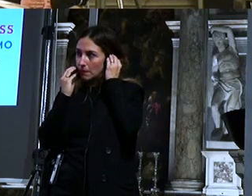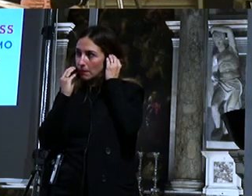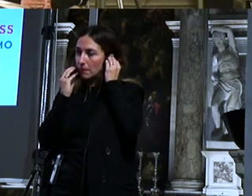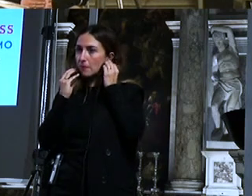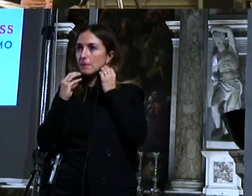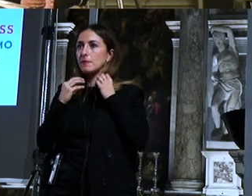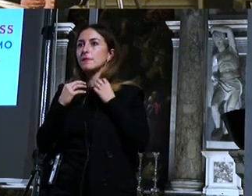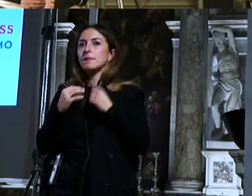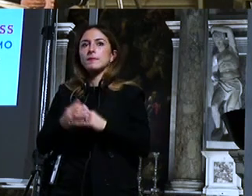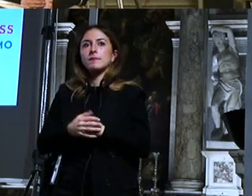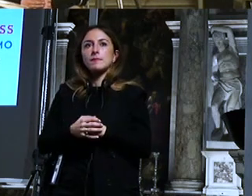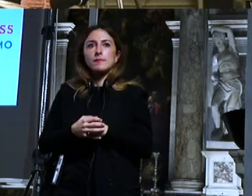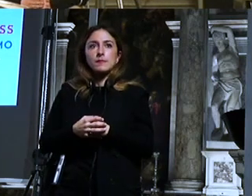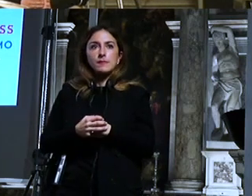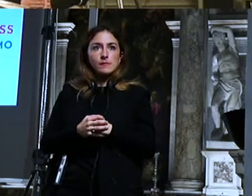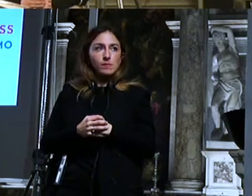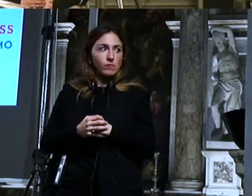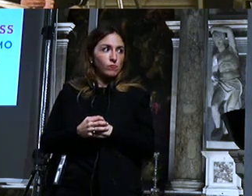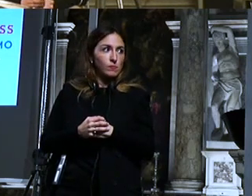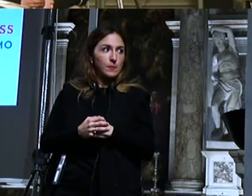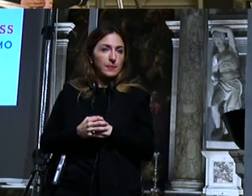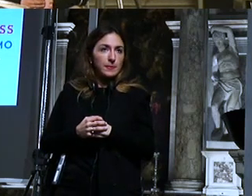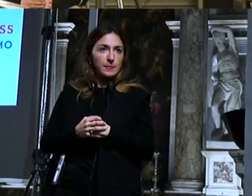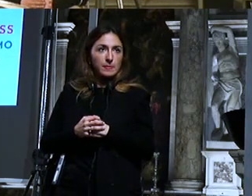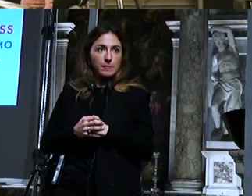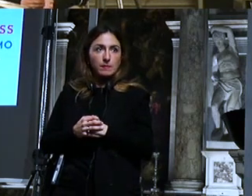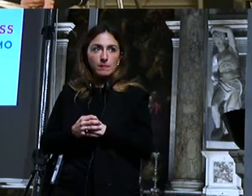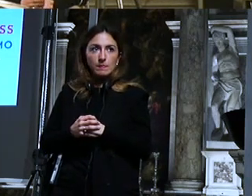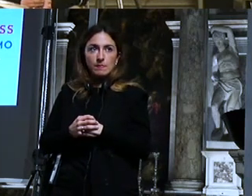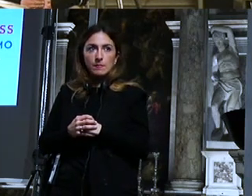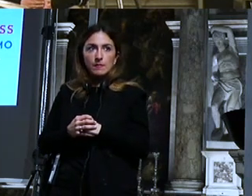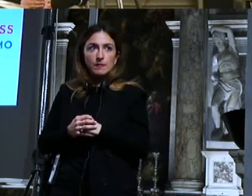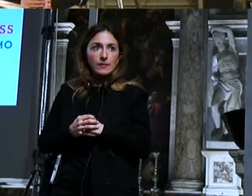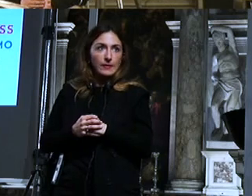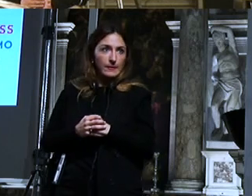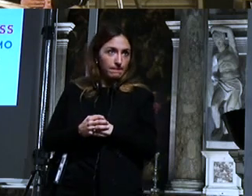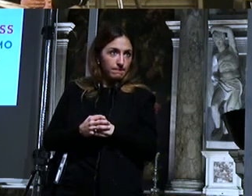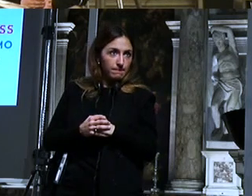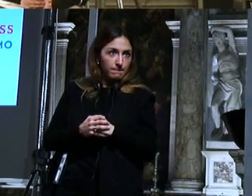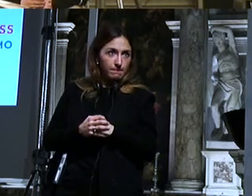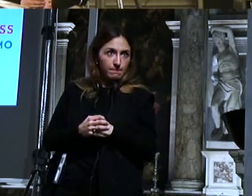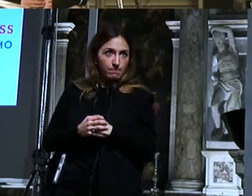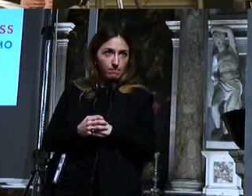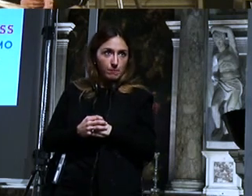And I feel he's here tonight with us too. So to him.